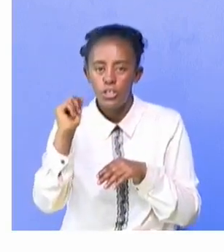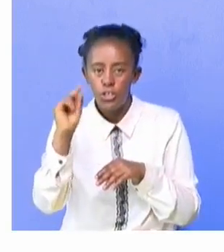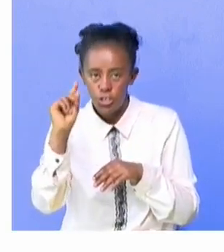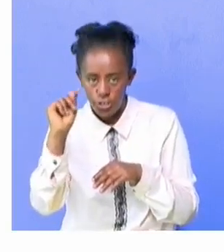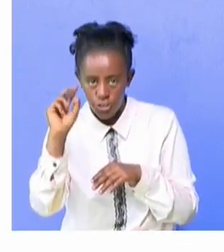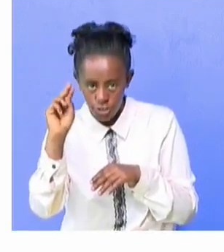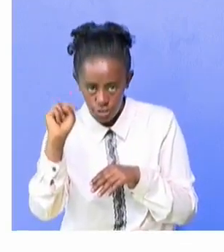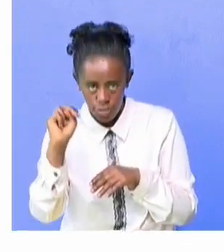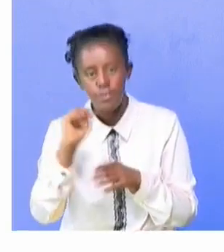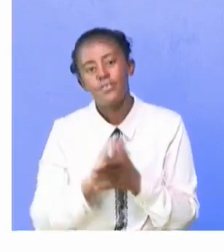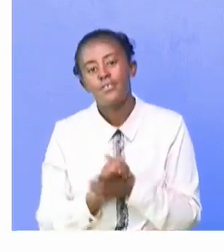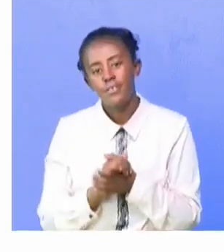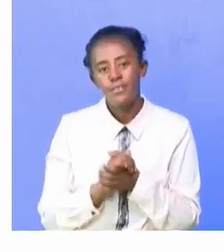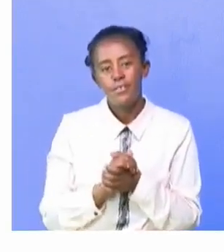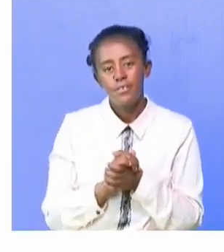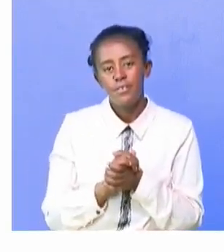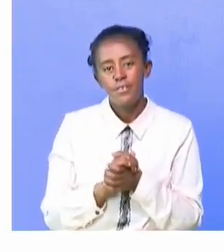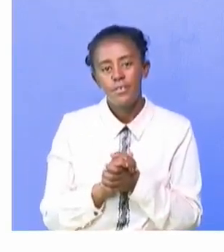Introduction.